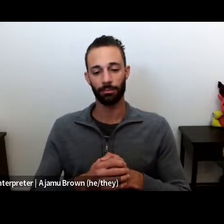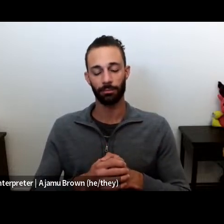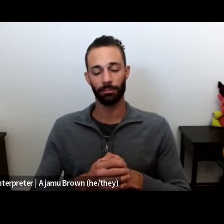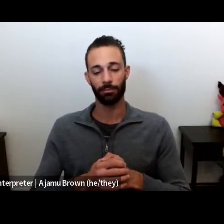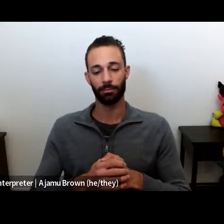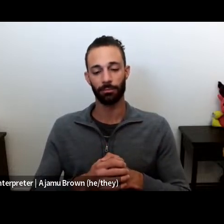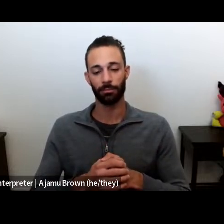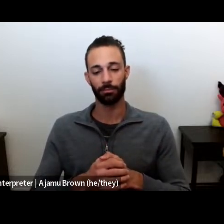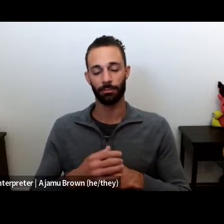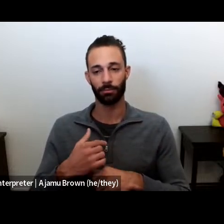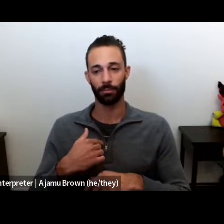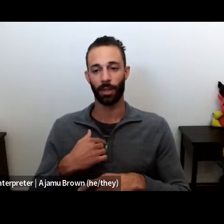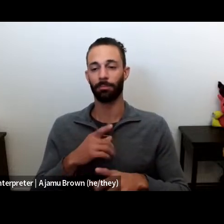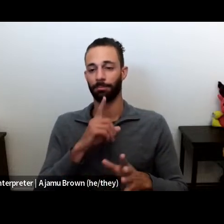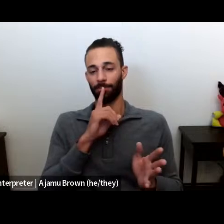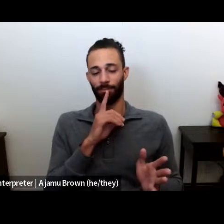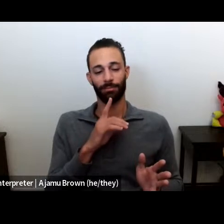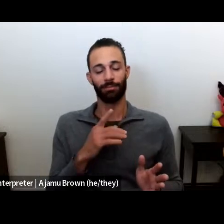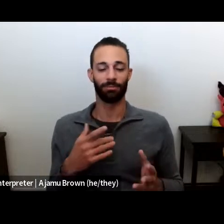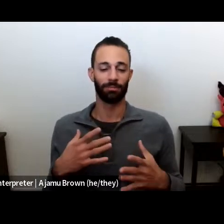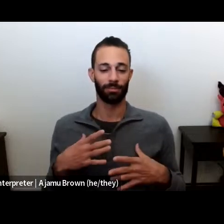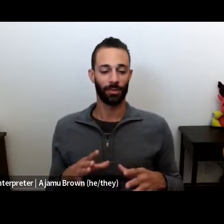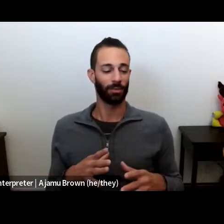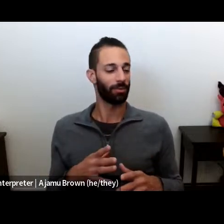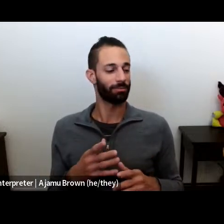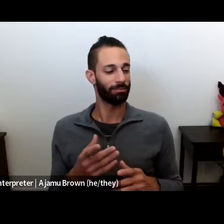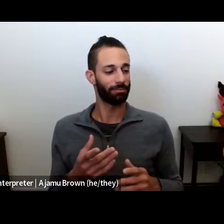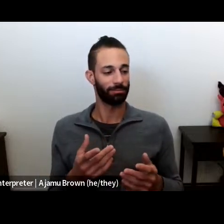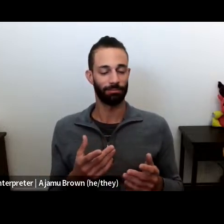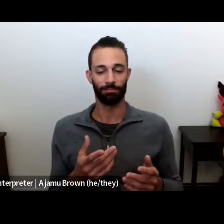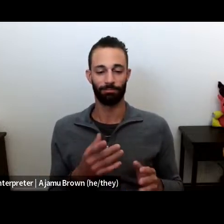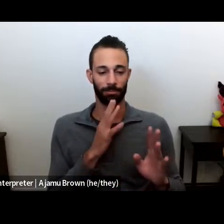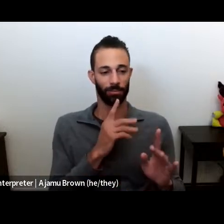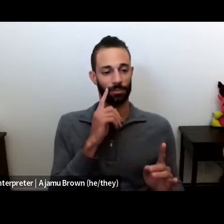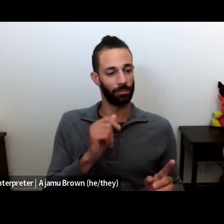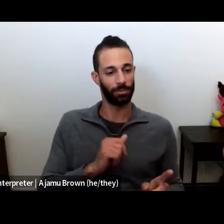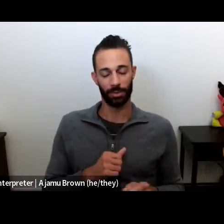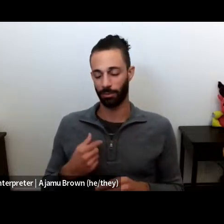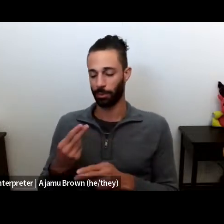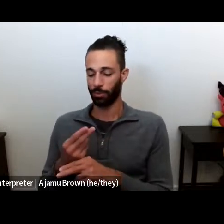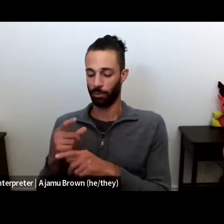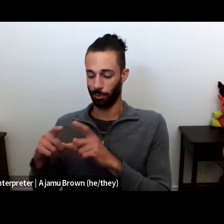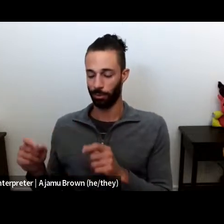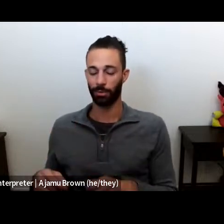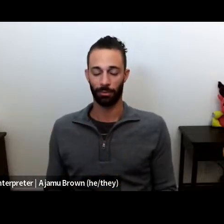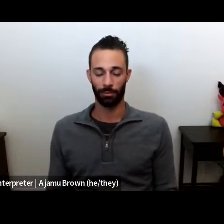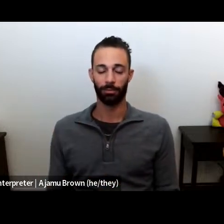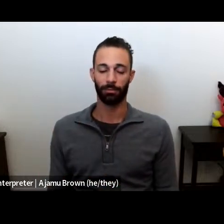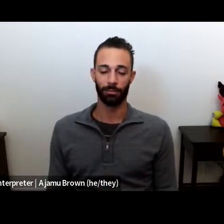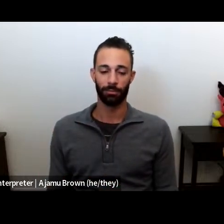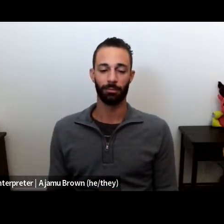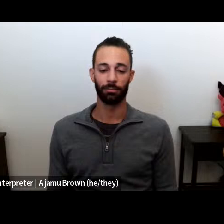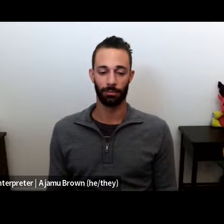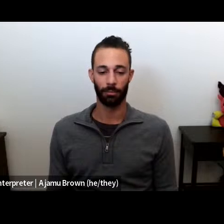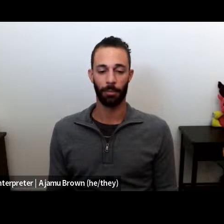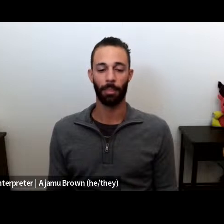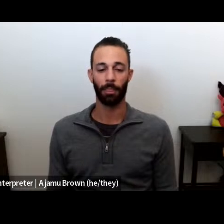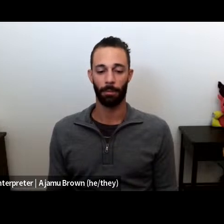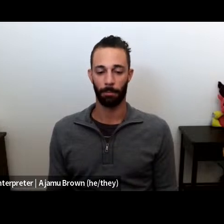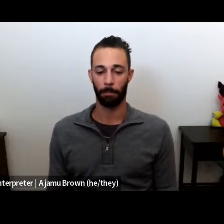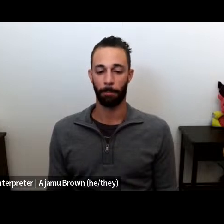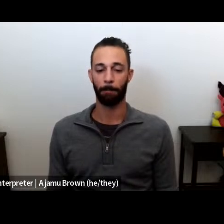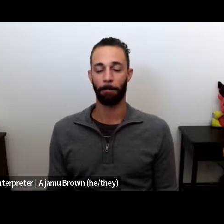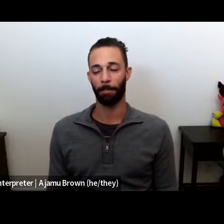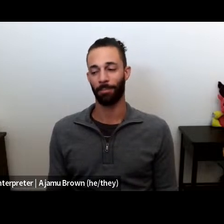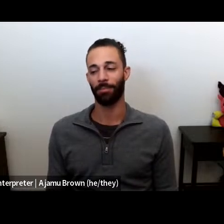let me hold off and let the cards talk. they're probably going to say exactly